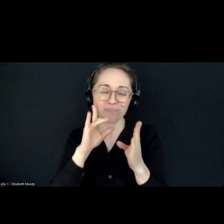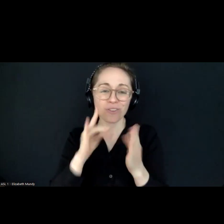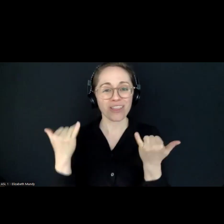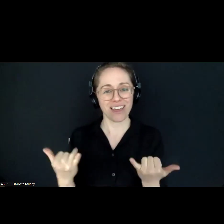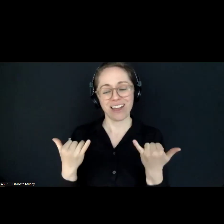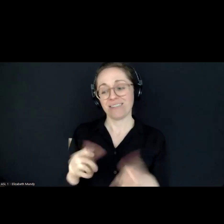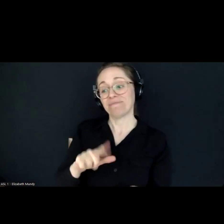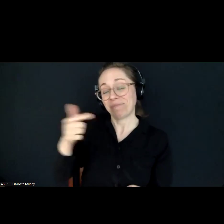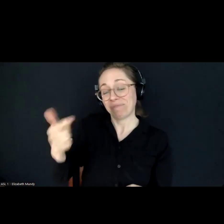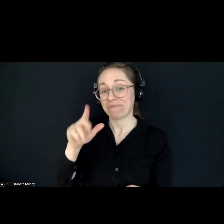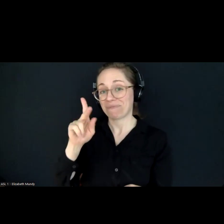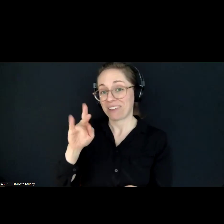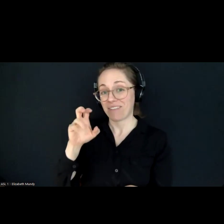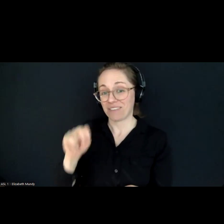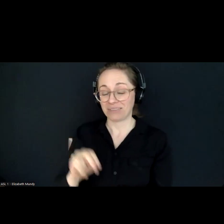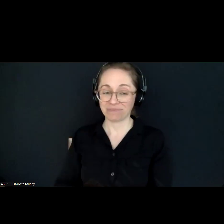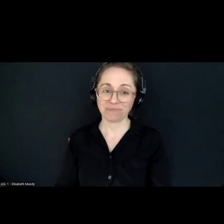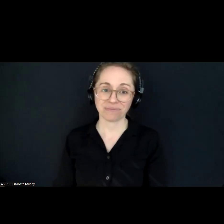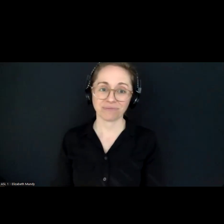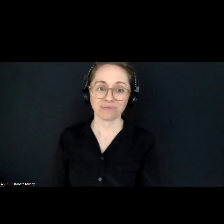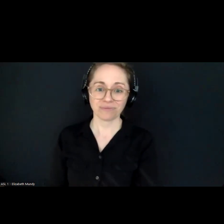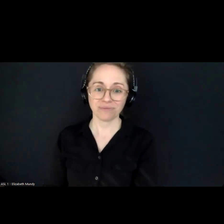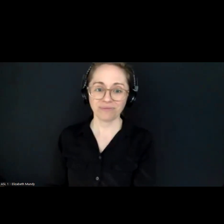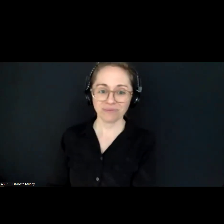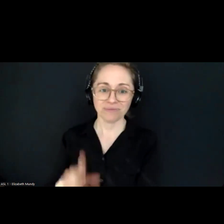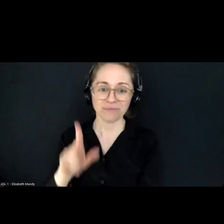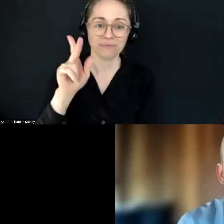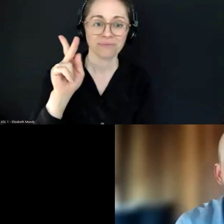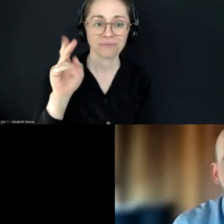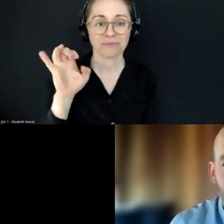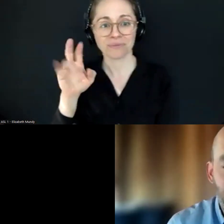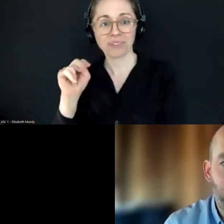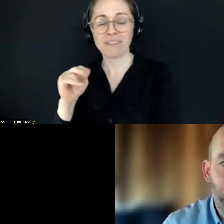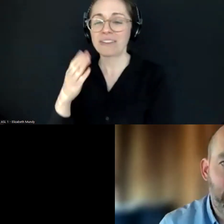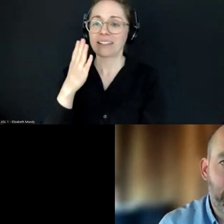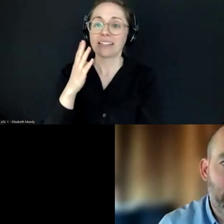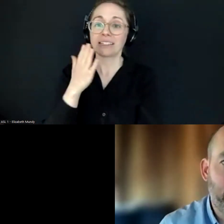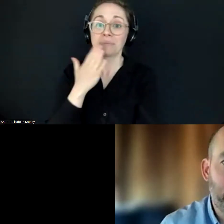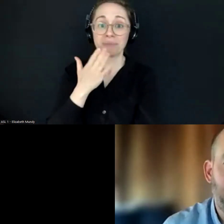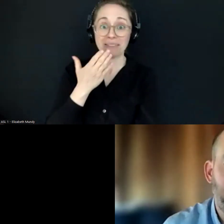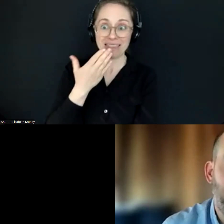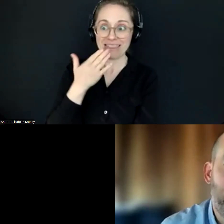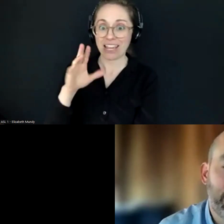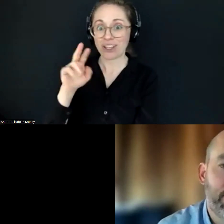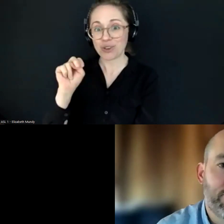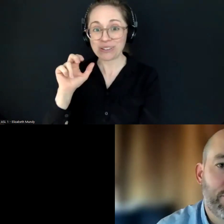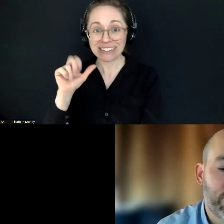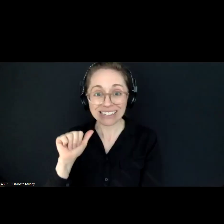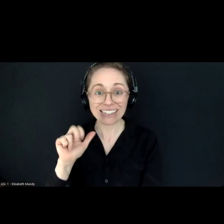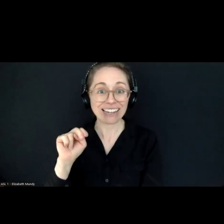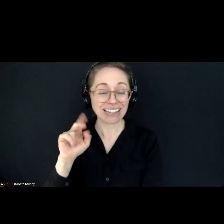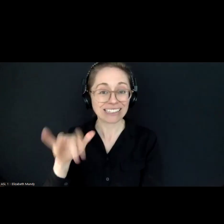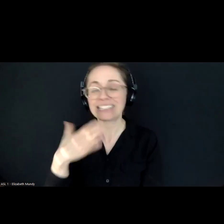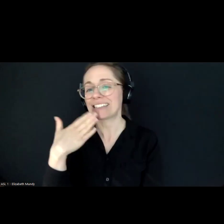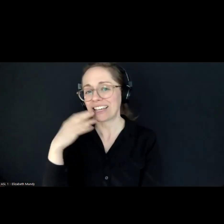Kevin. Thanks so much, Nancy and Eric. So that's one of the 2 big priorities that we're asking